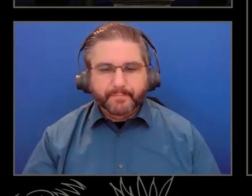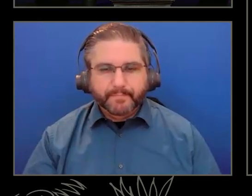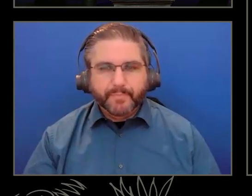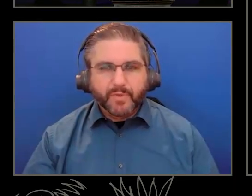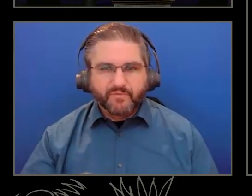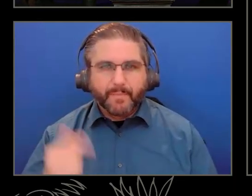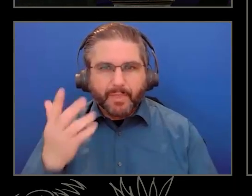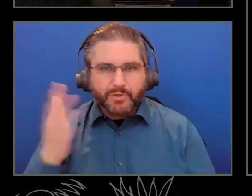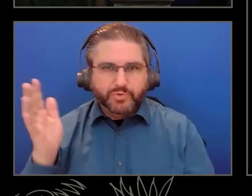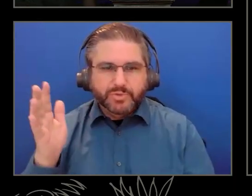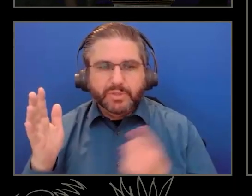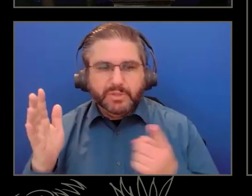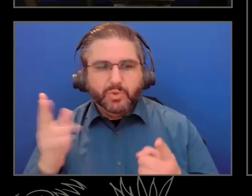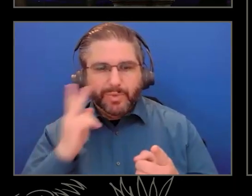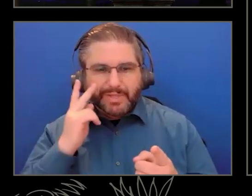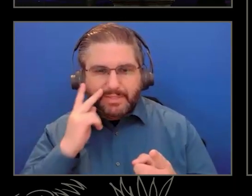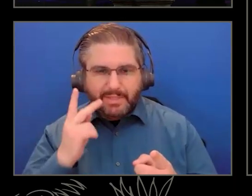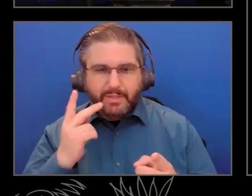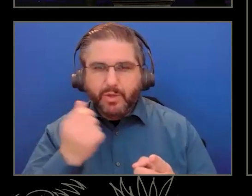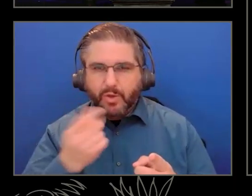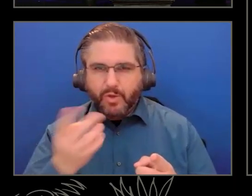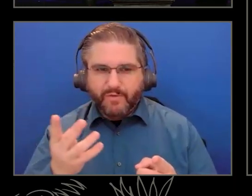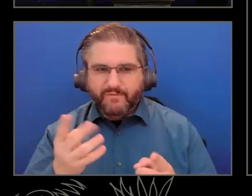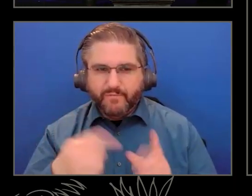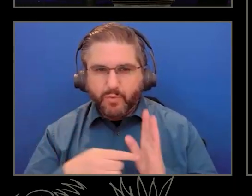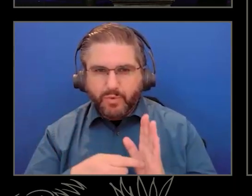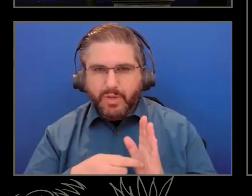see a few Pokemons.